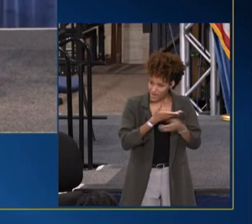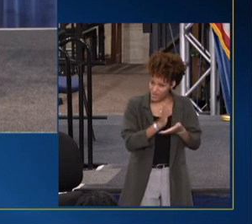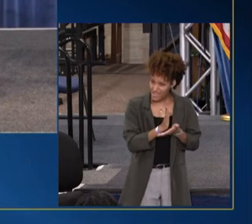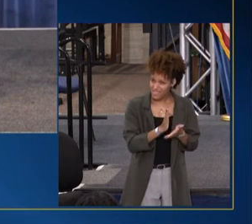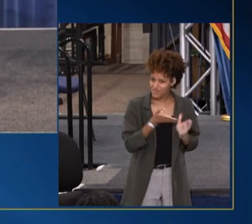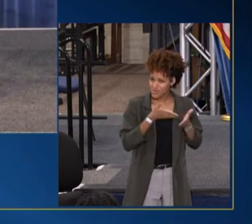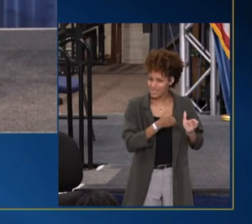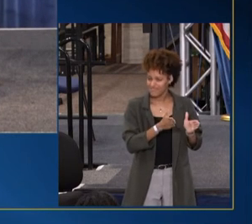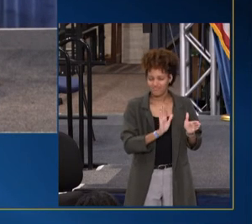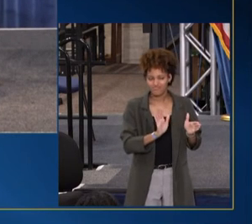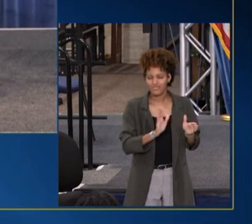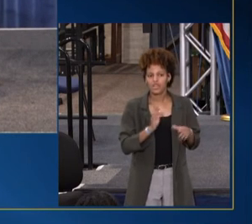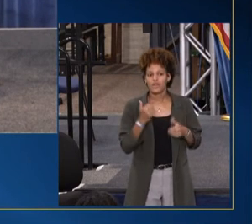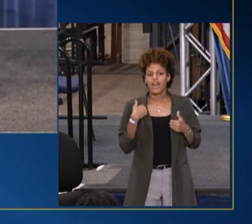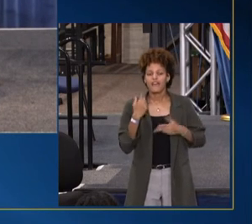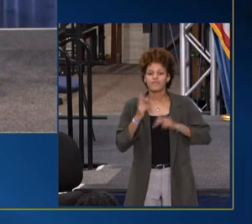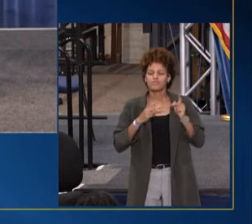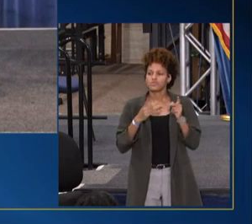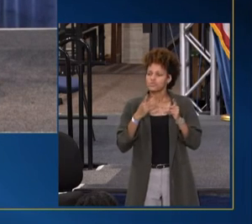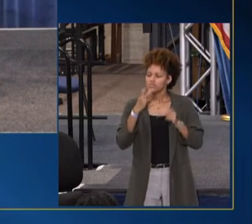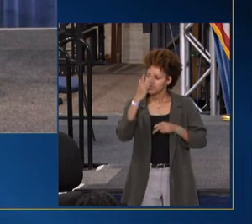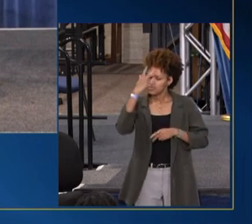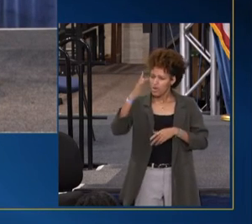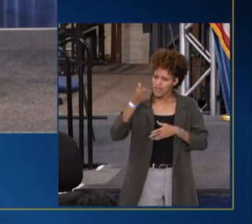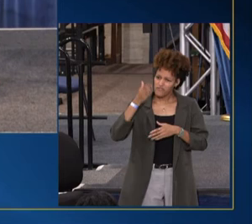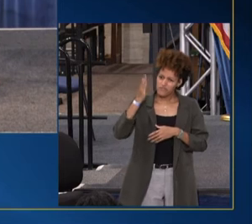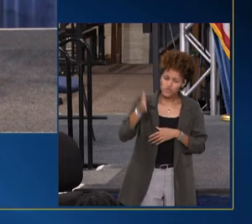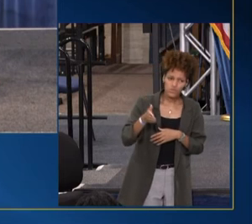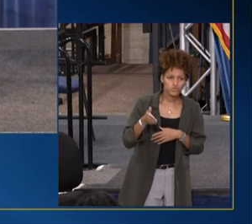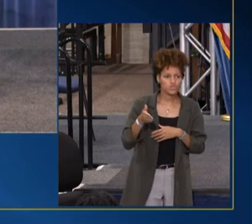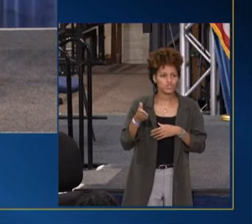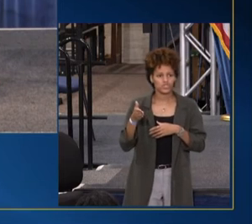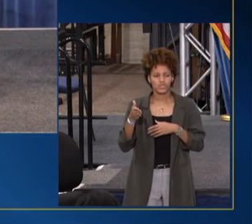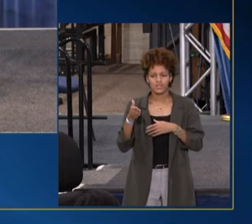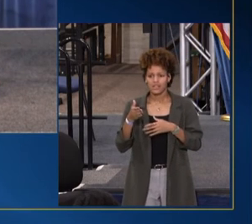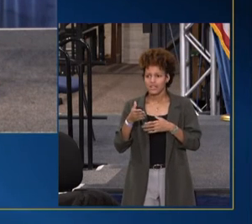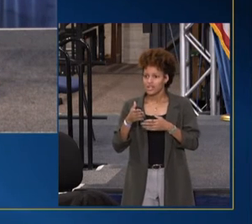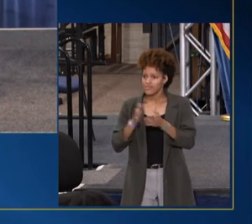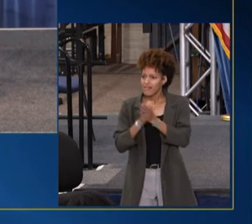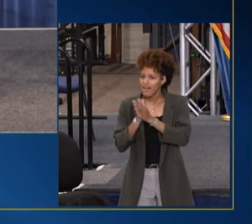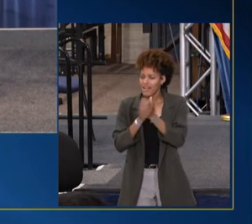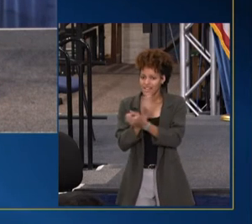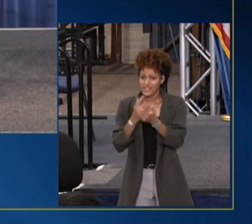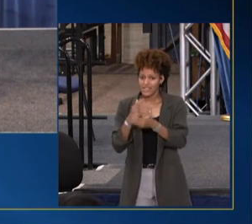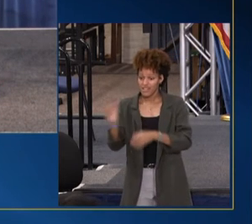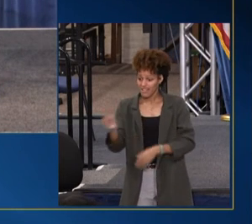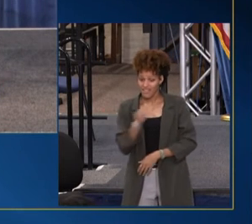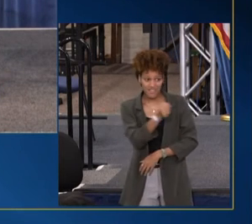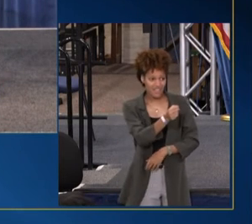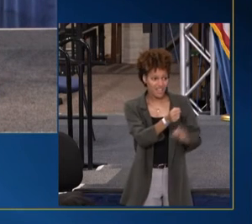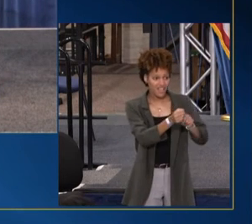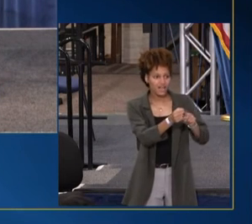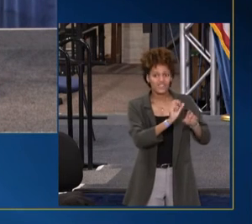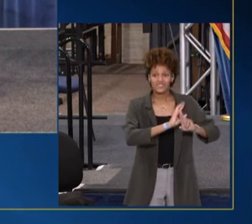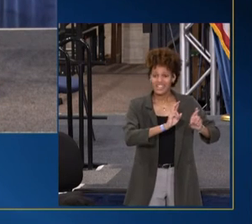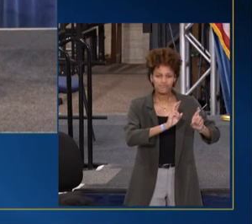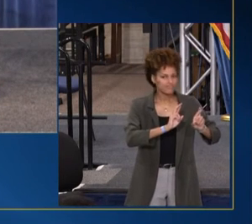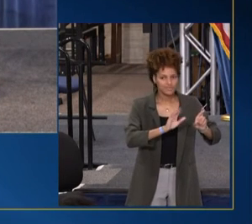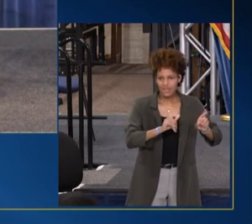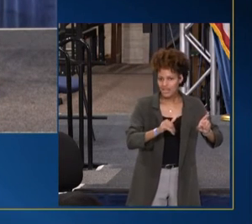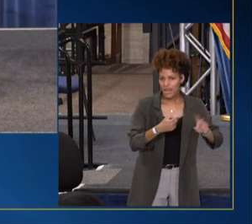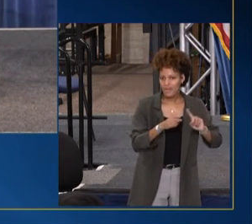the most outstanding, bright futures put in positions that they're not ready for. And a lot of times, our reputations aren't as